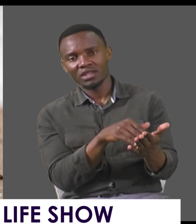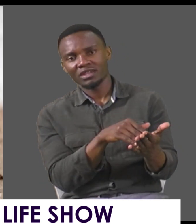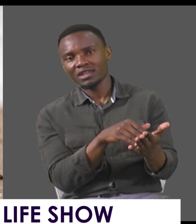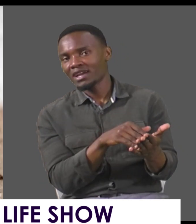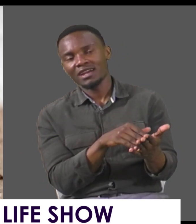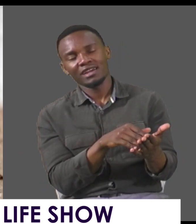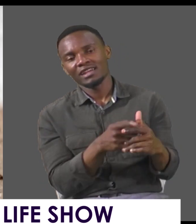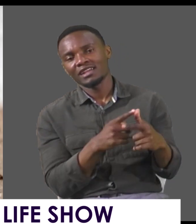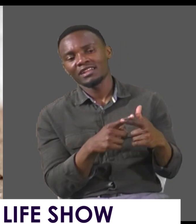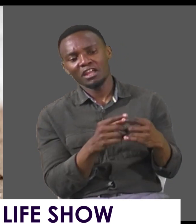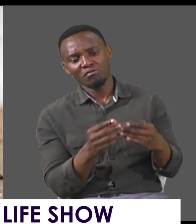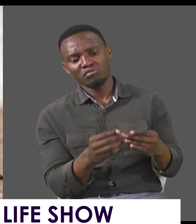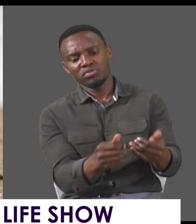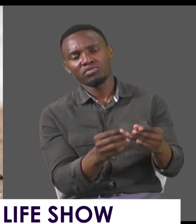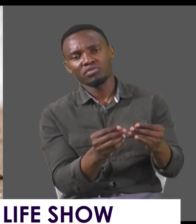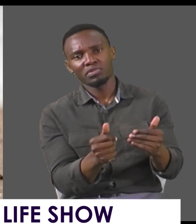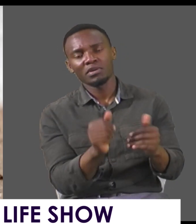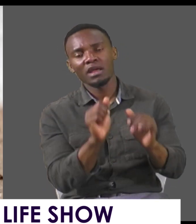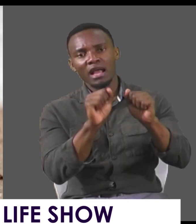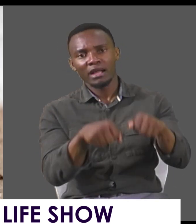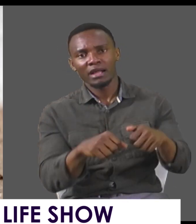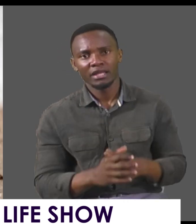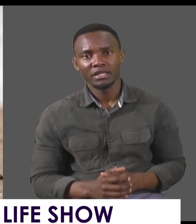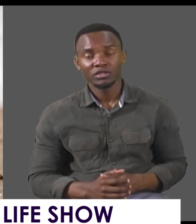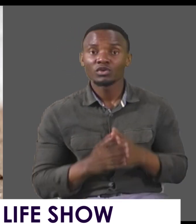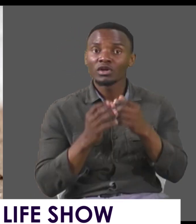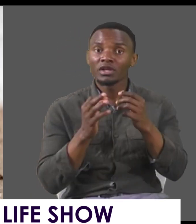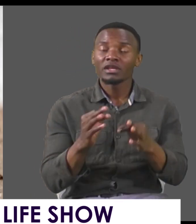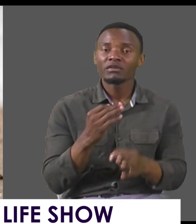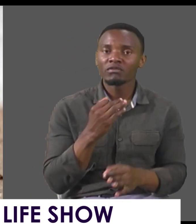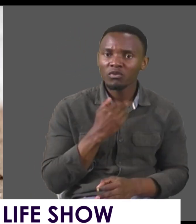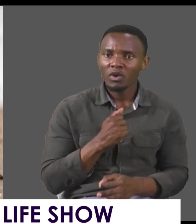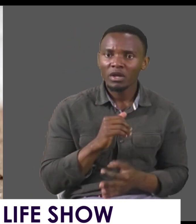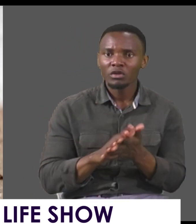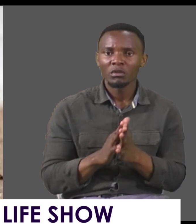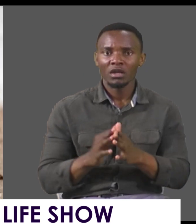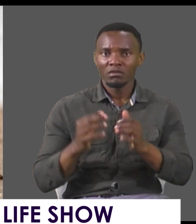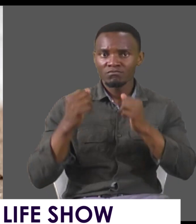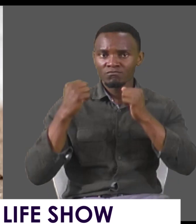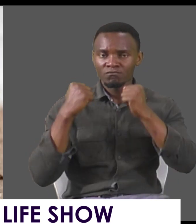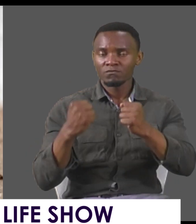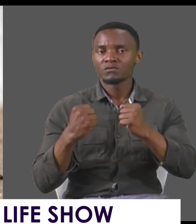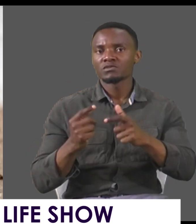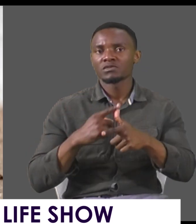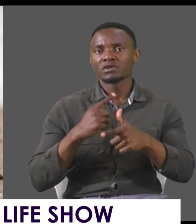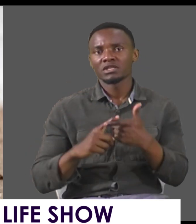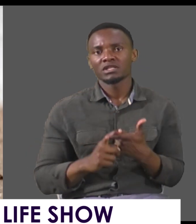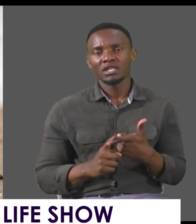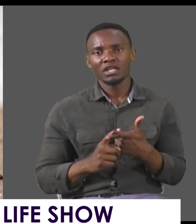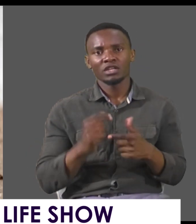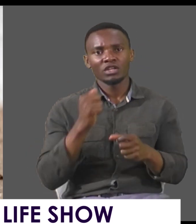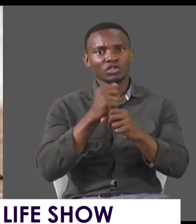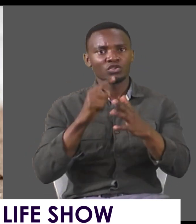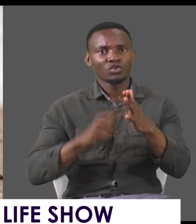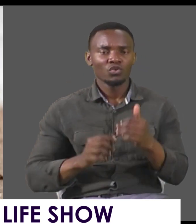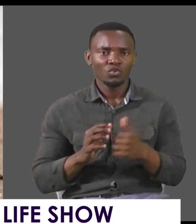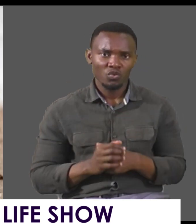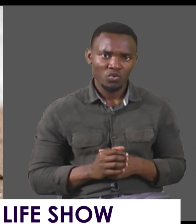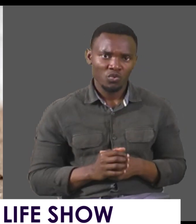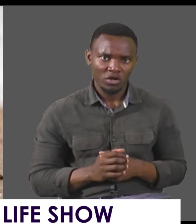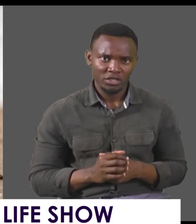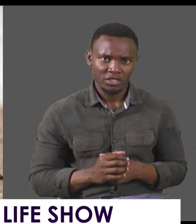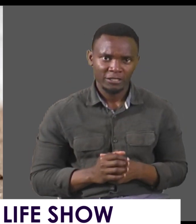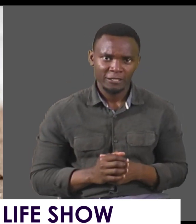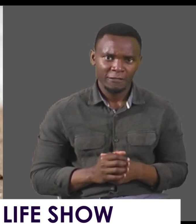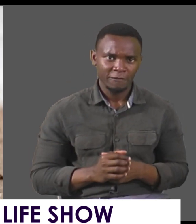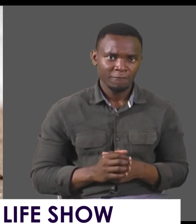army. That is why for you to be resilient, address your mind. Address the war of